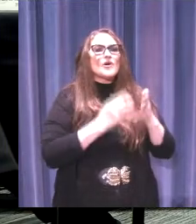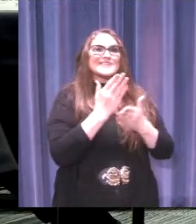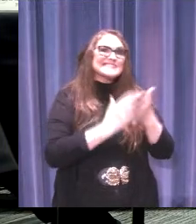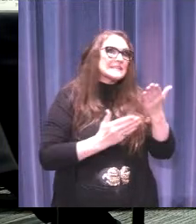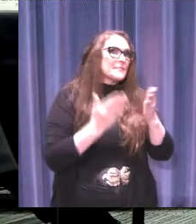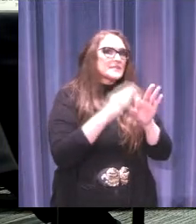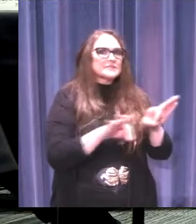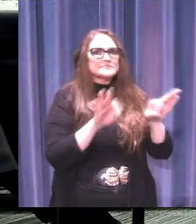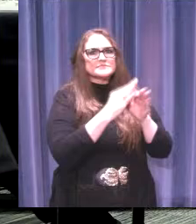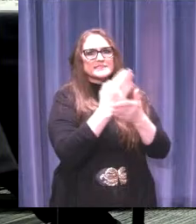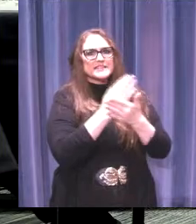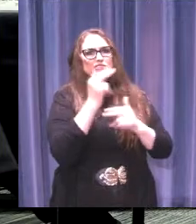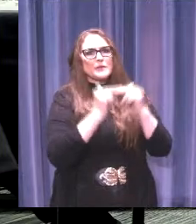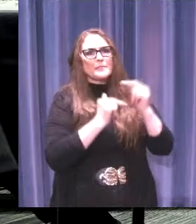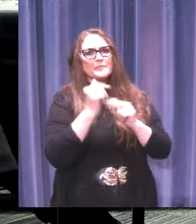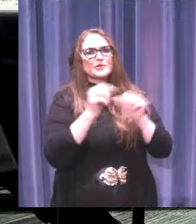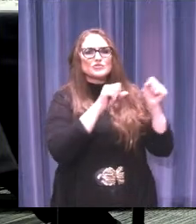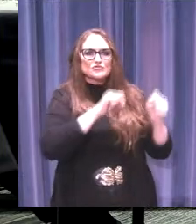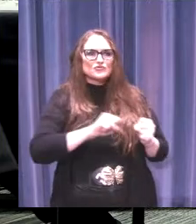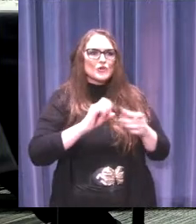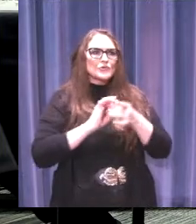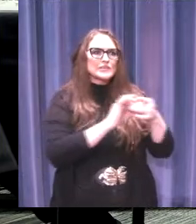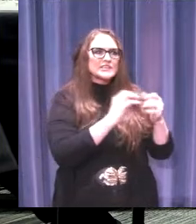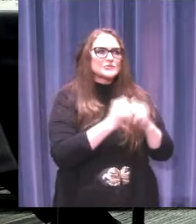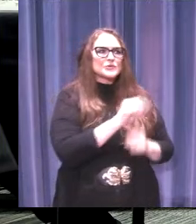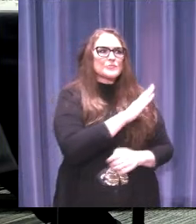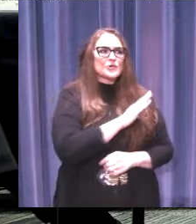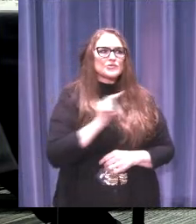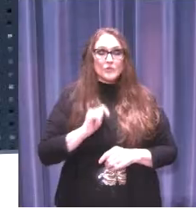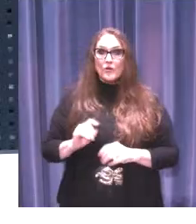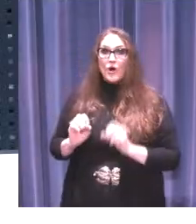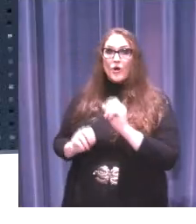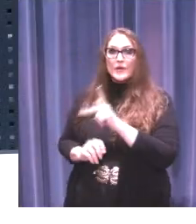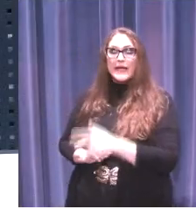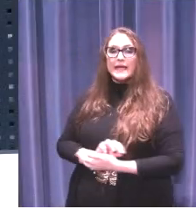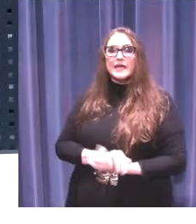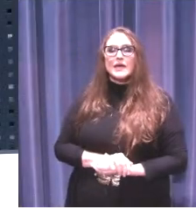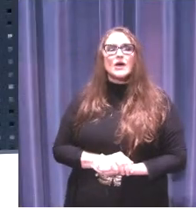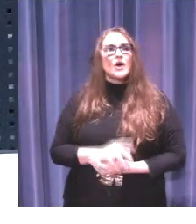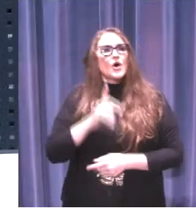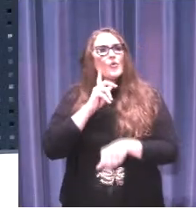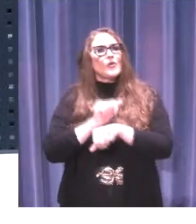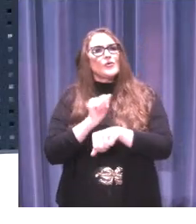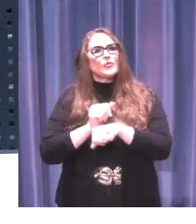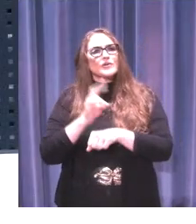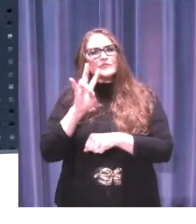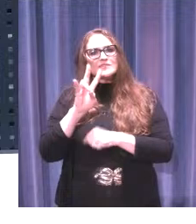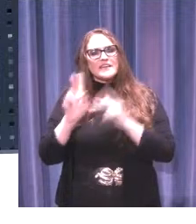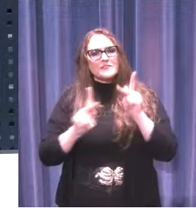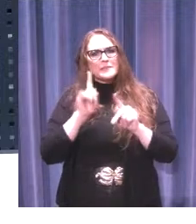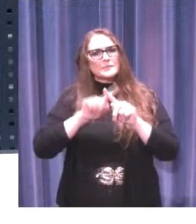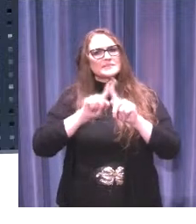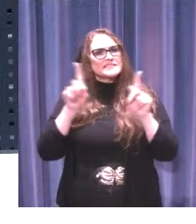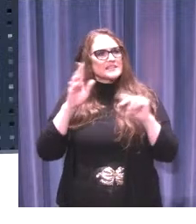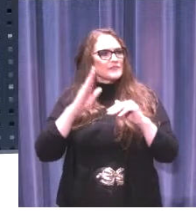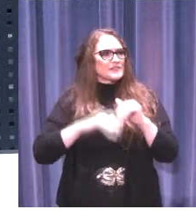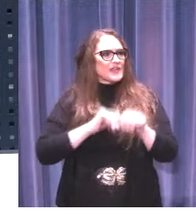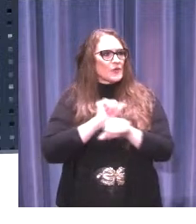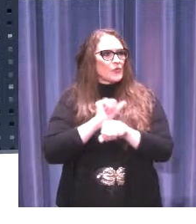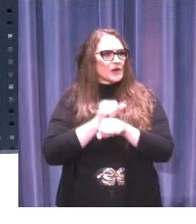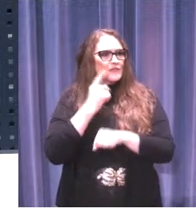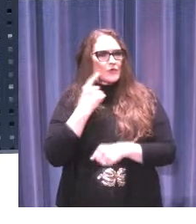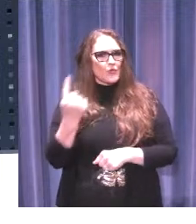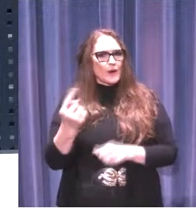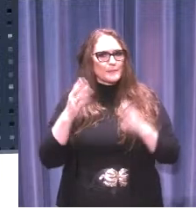you would do to build a strong relationship with the Board of Trustees? Okay. Well, working for 7 people is different than working for